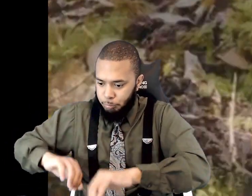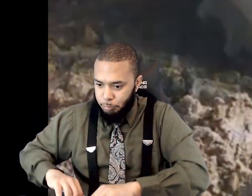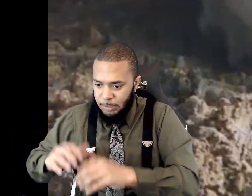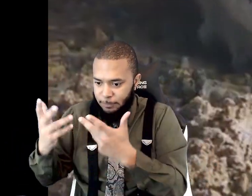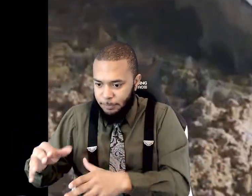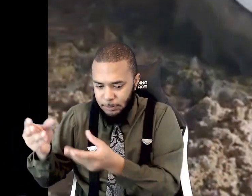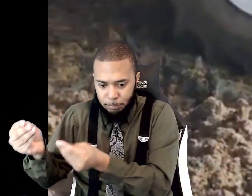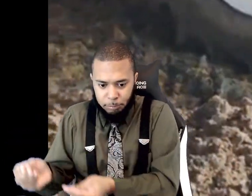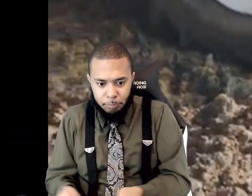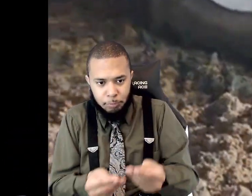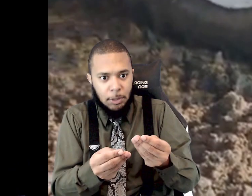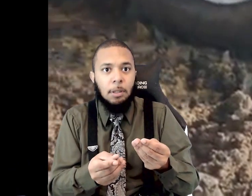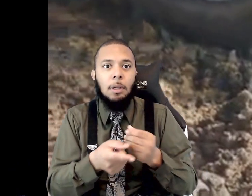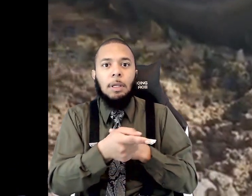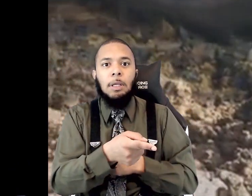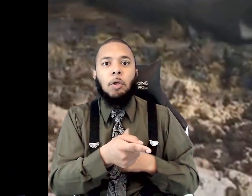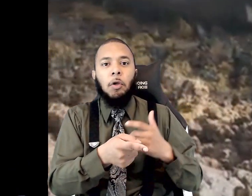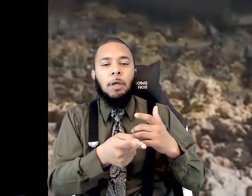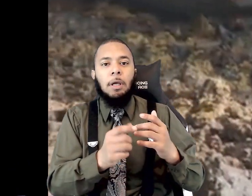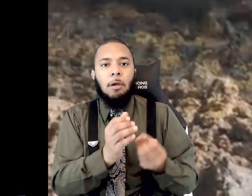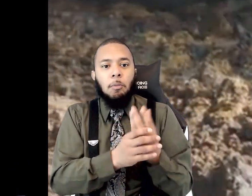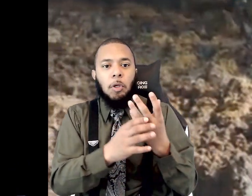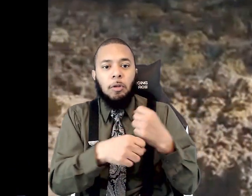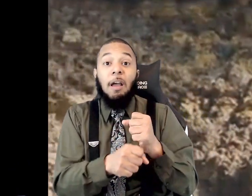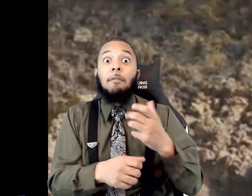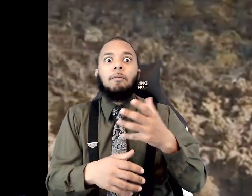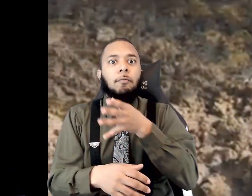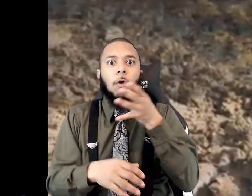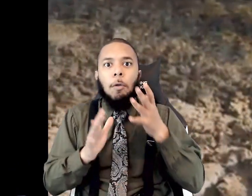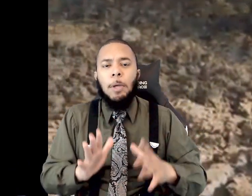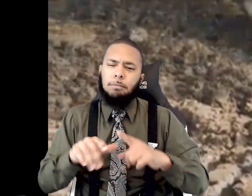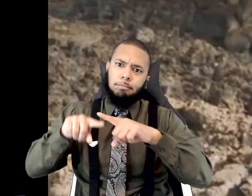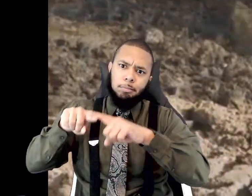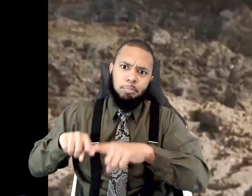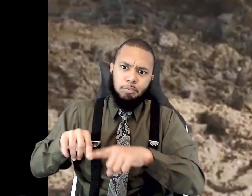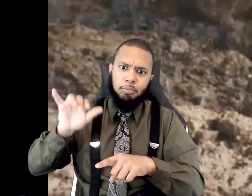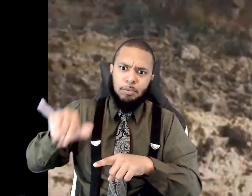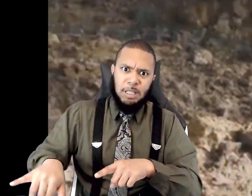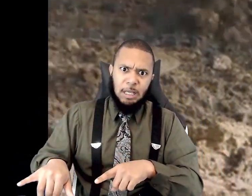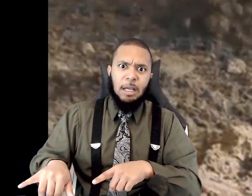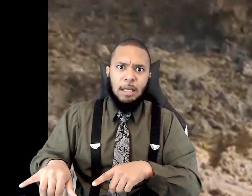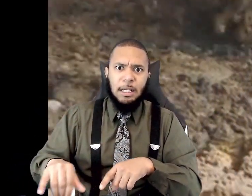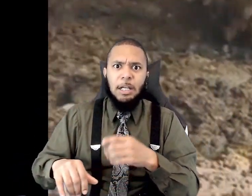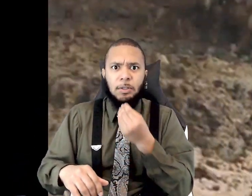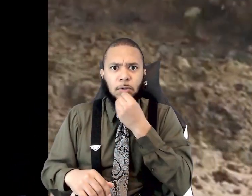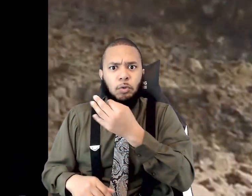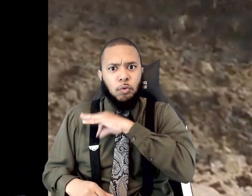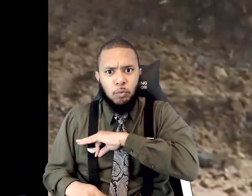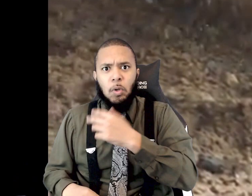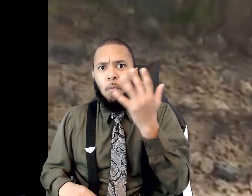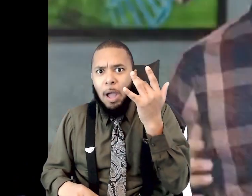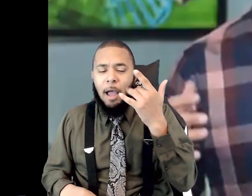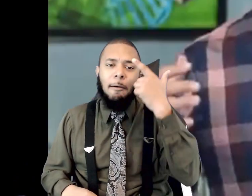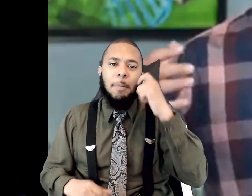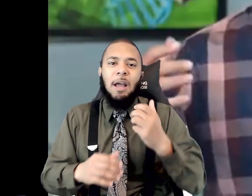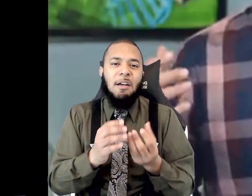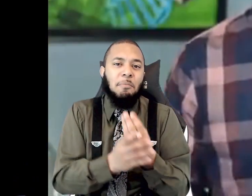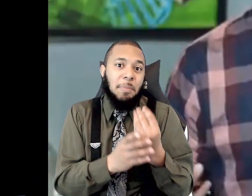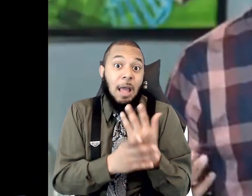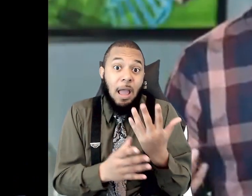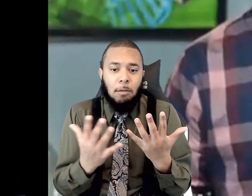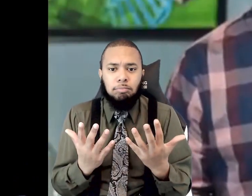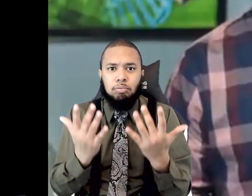you're a farmer, you're definitely relying on these nutrients, right, to get those back into the soil to allow your crops to grow.